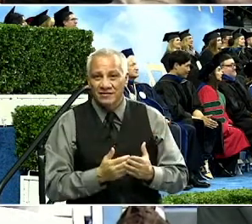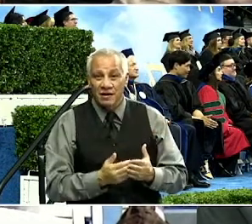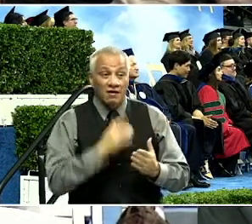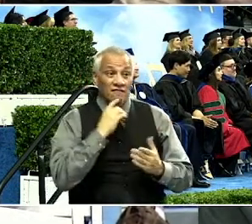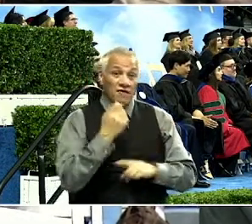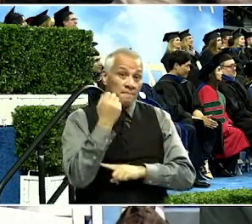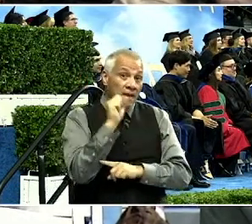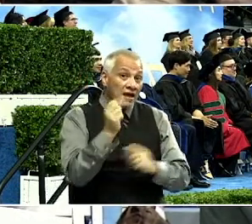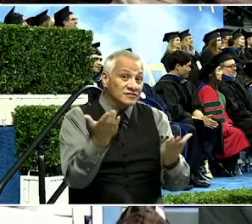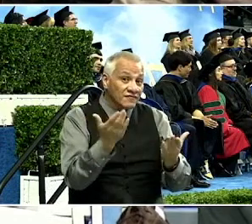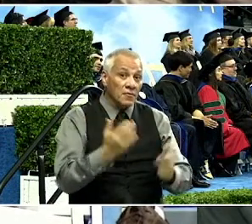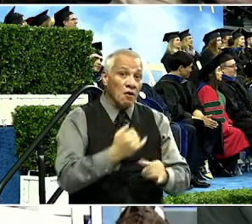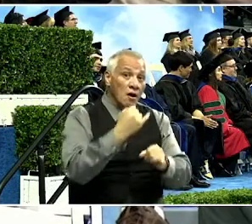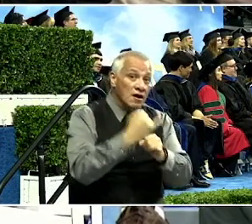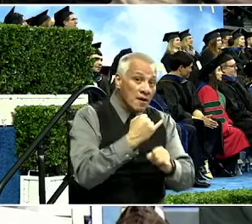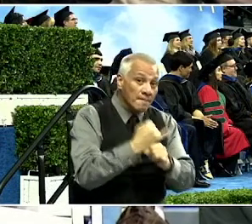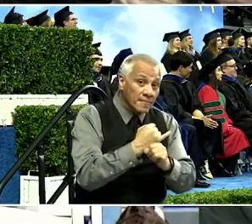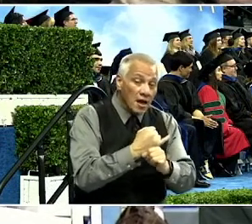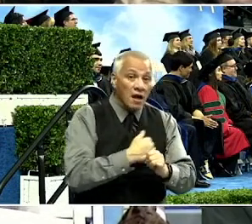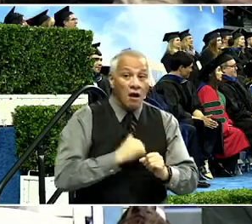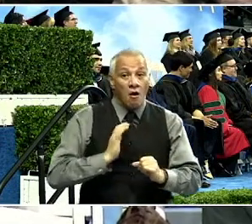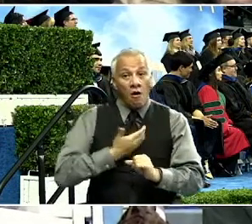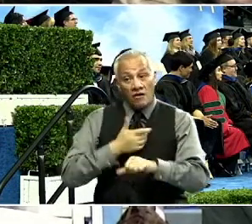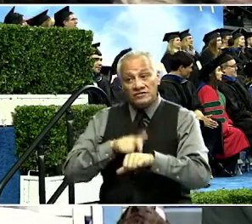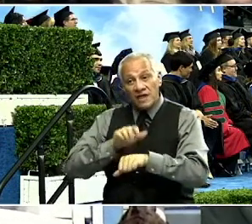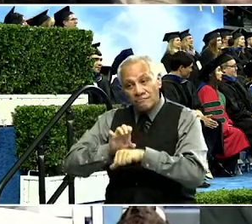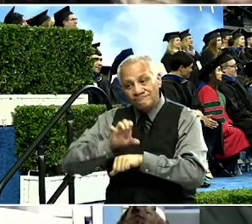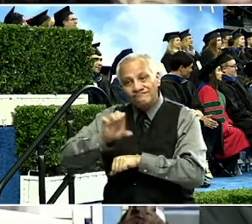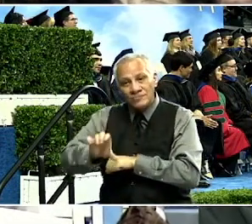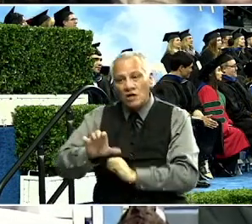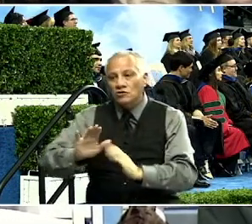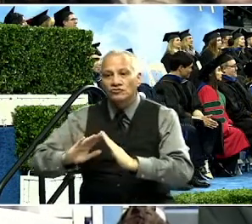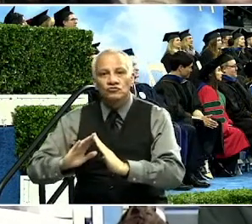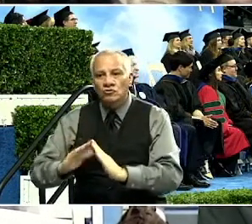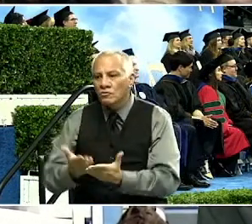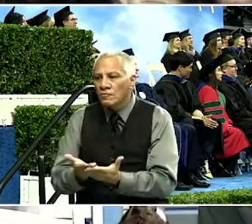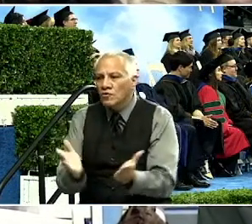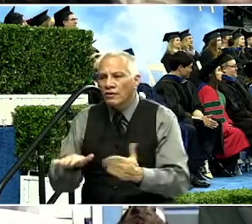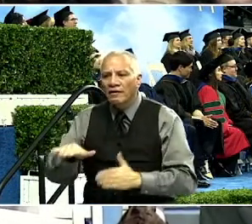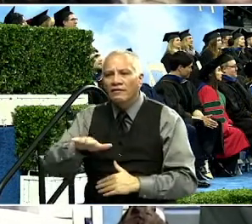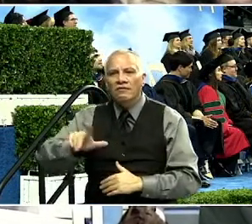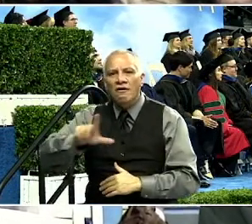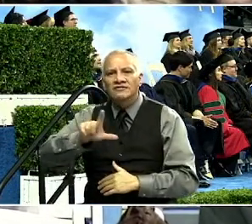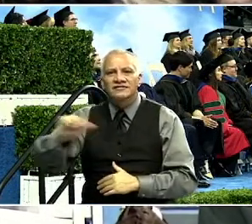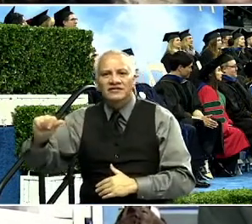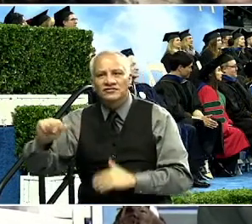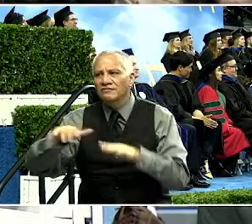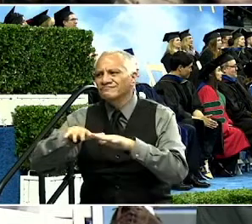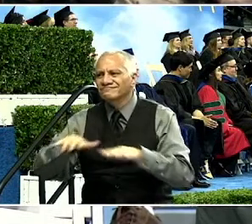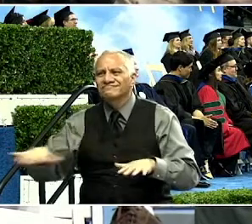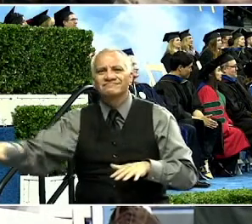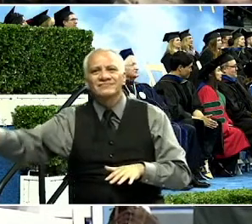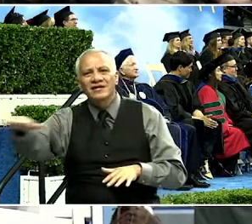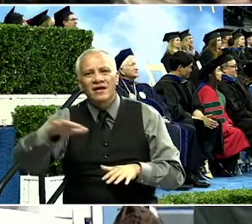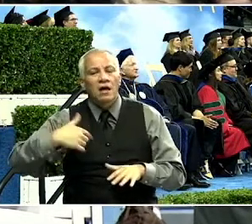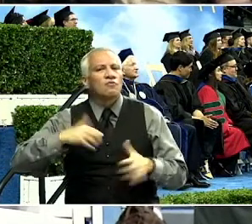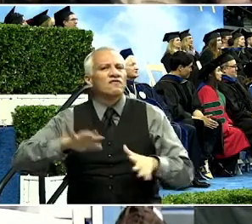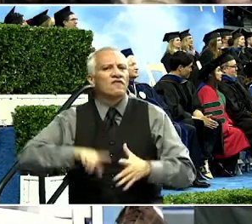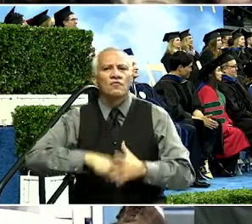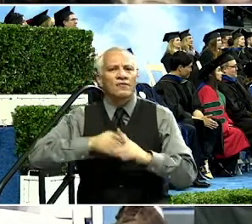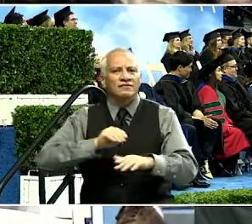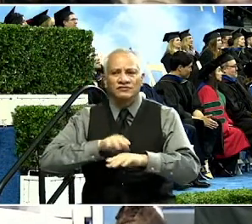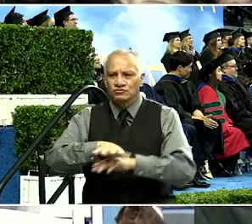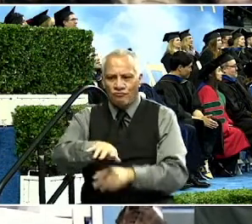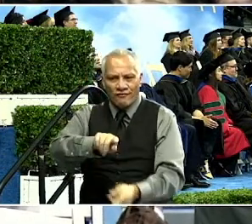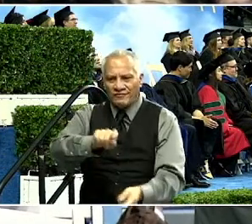activism on campus to dedicating our time serving the local Los Angeles community and beyond, we have already begun creating